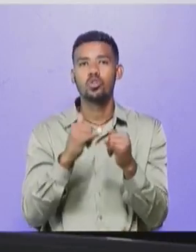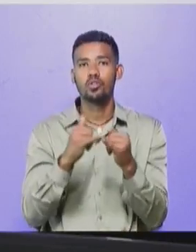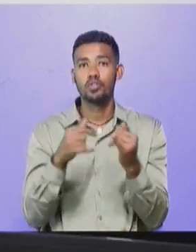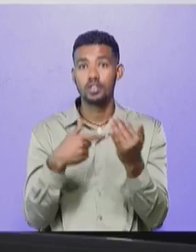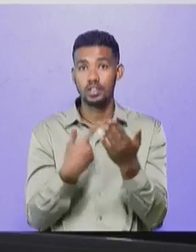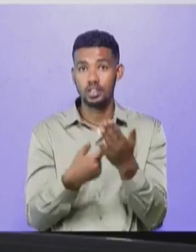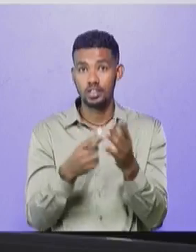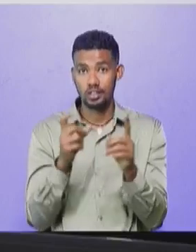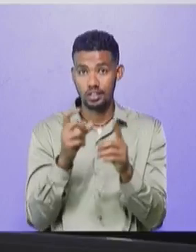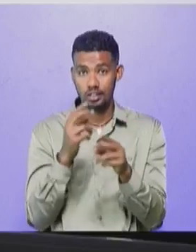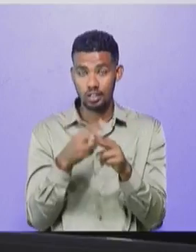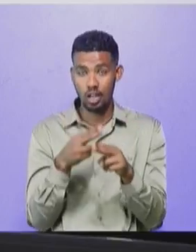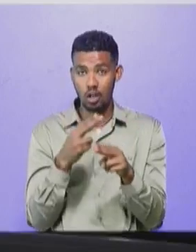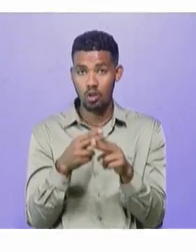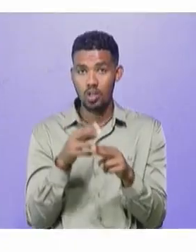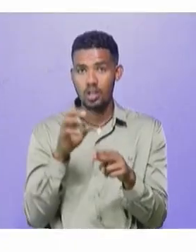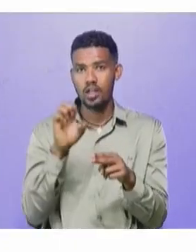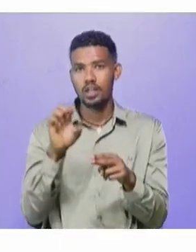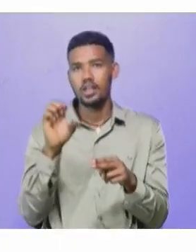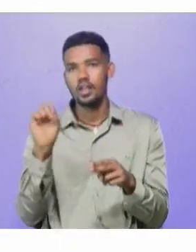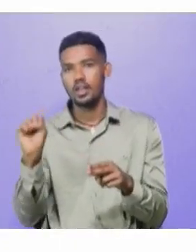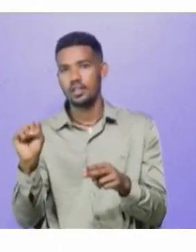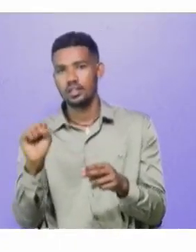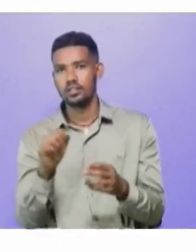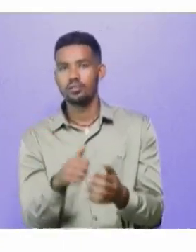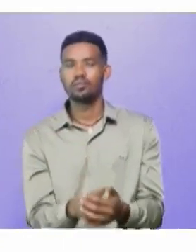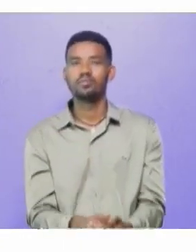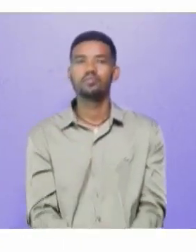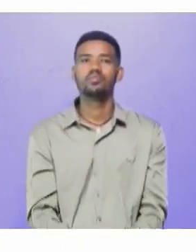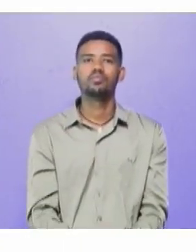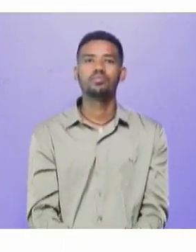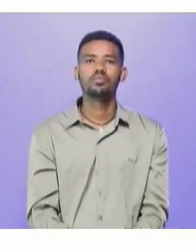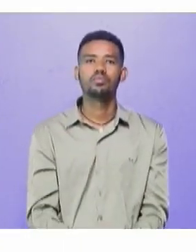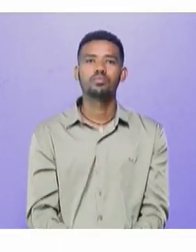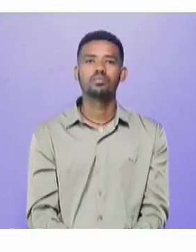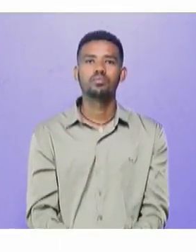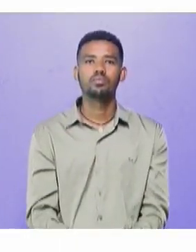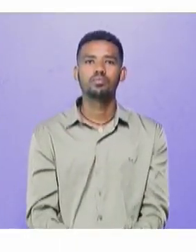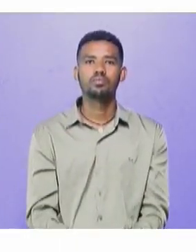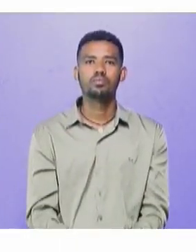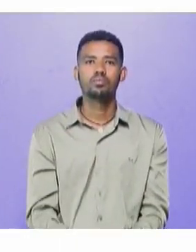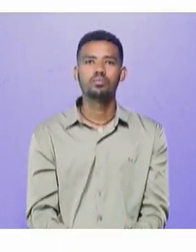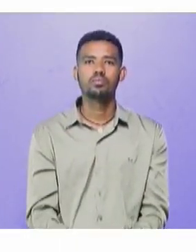these nouns, es. Here is box,